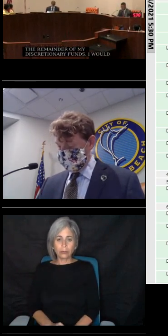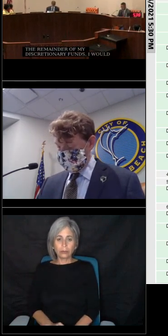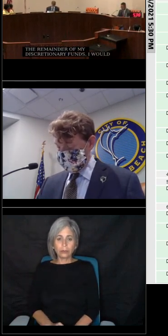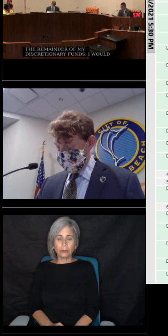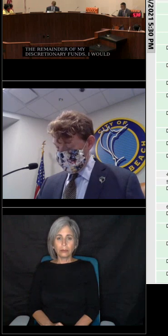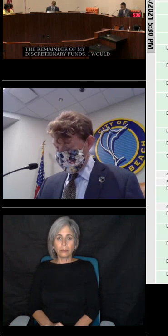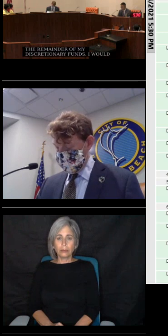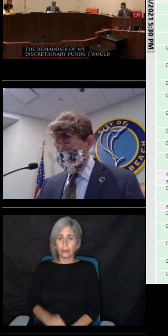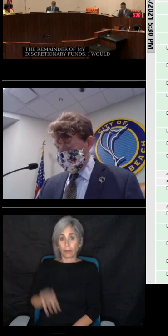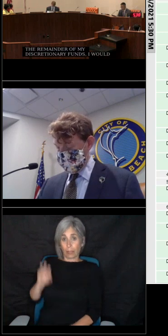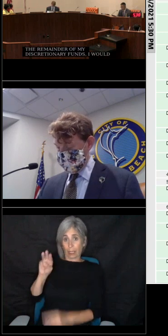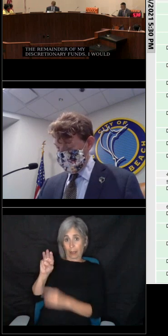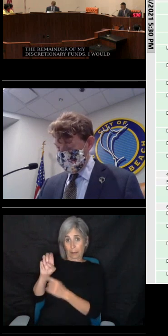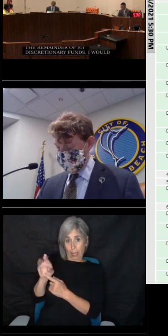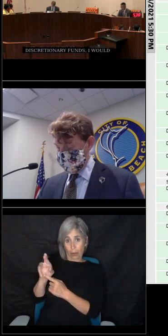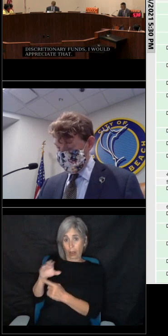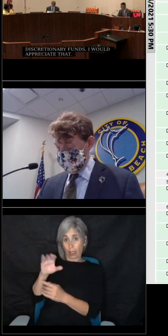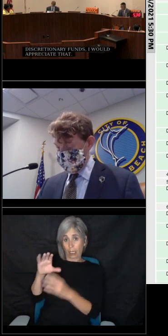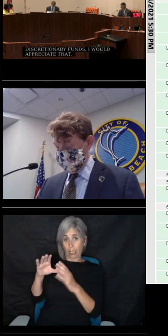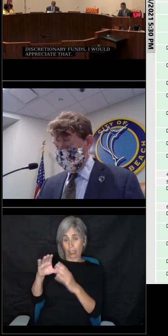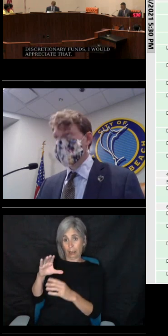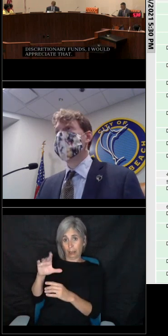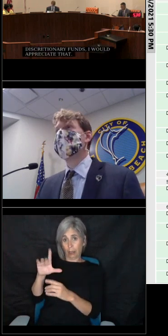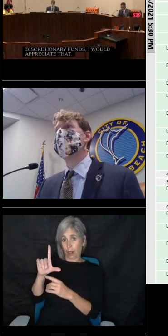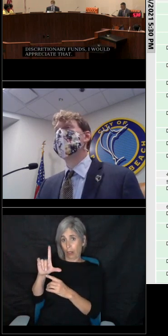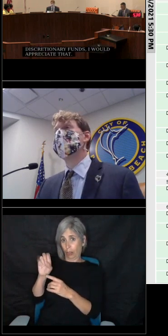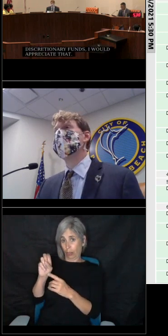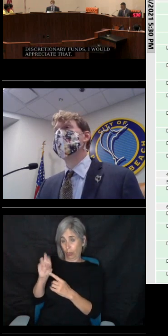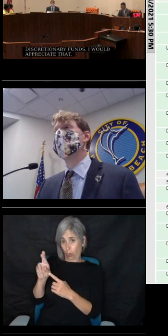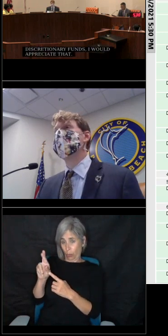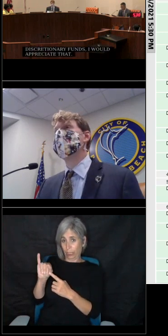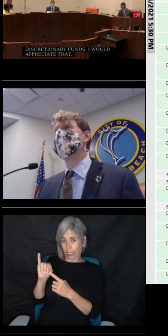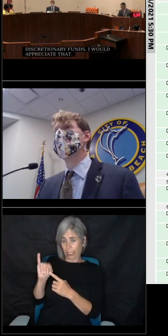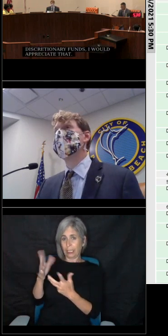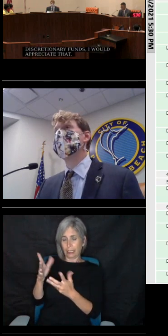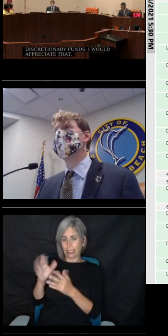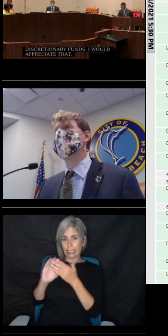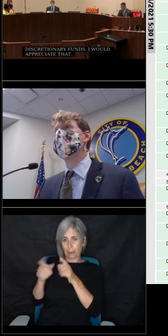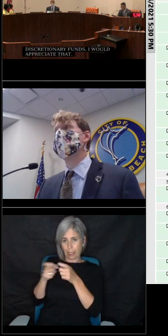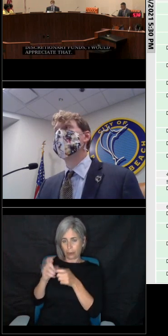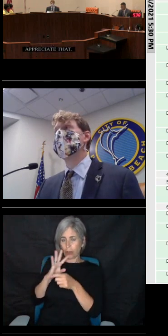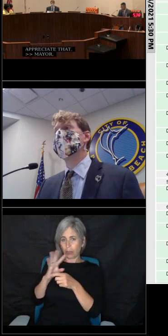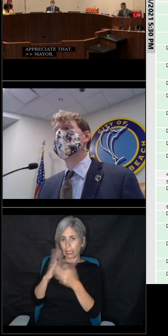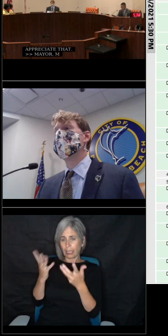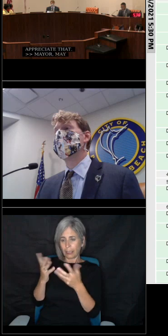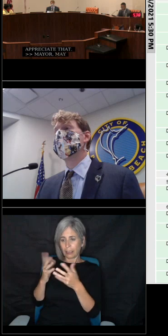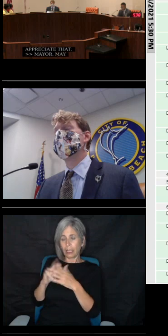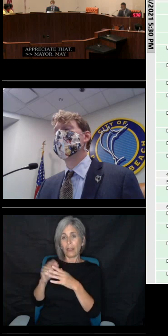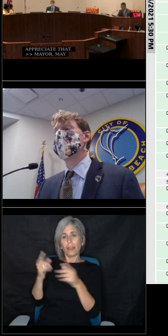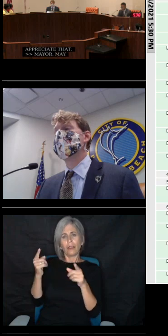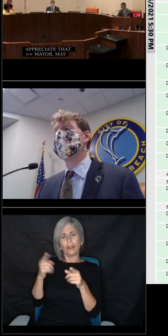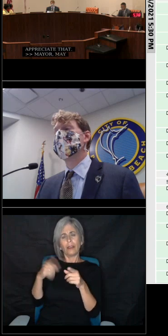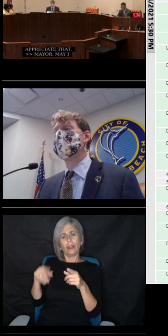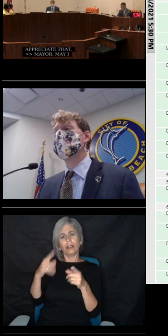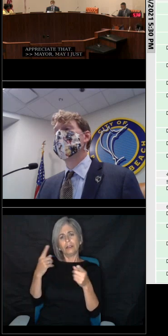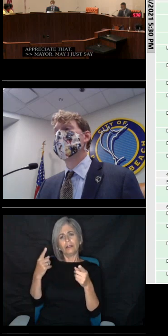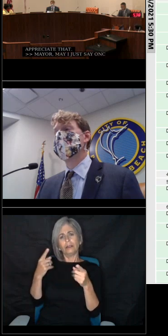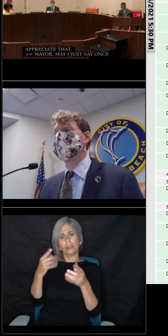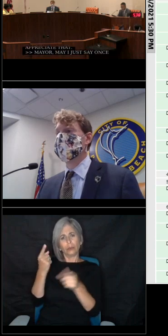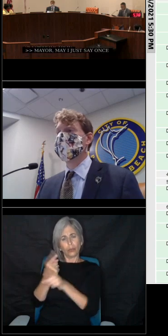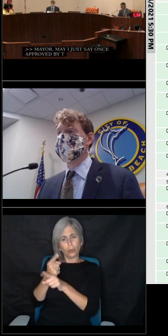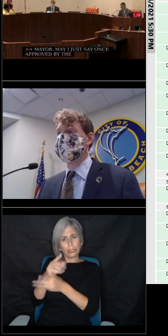And Mayor, may I just say that those are once approved by the commission, just obviously subject to the appropriate